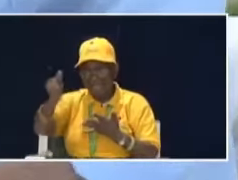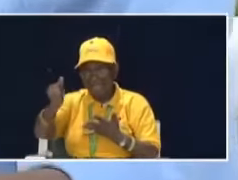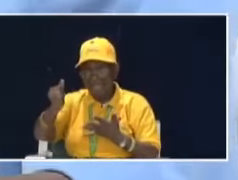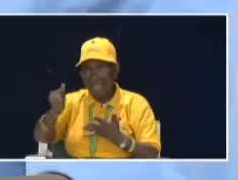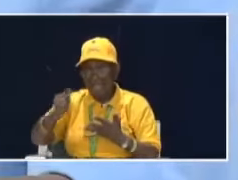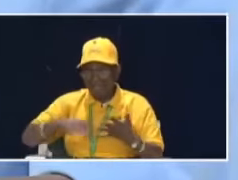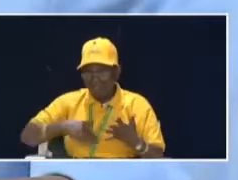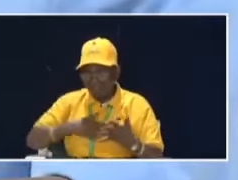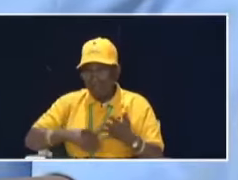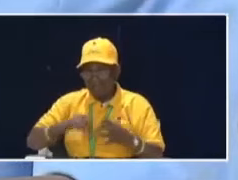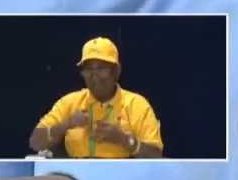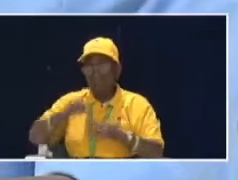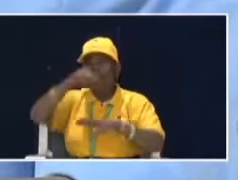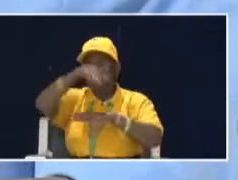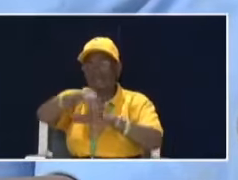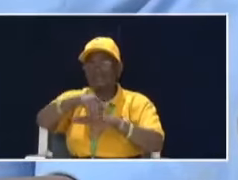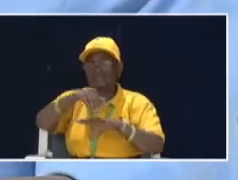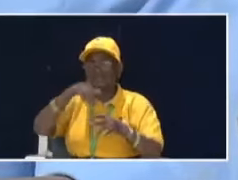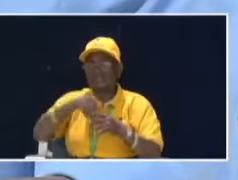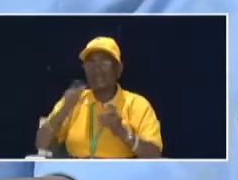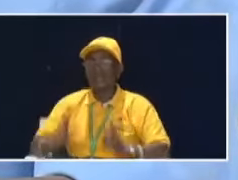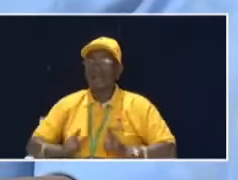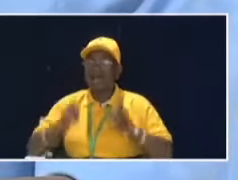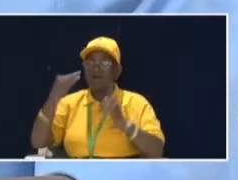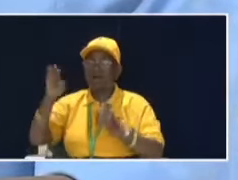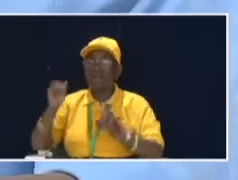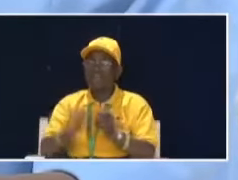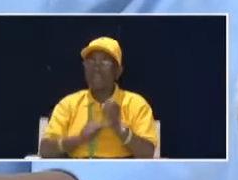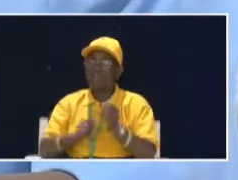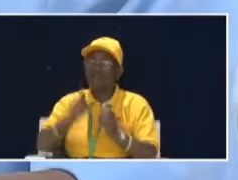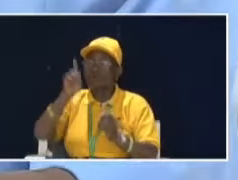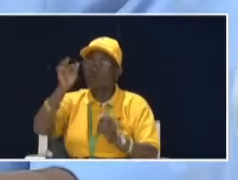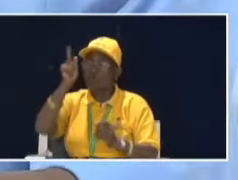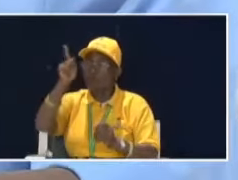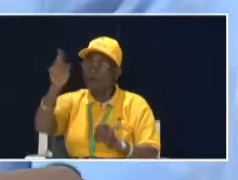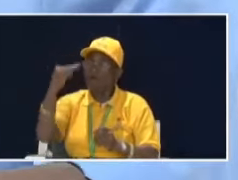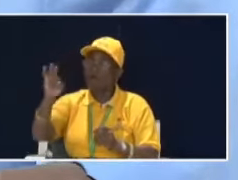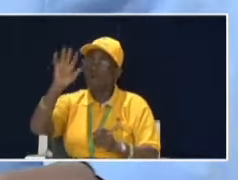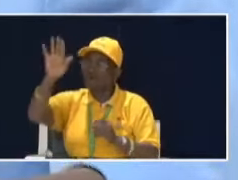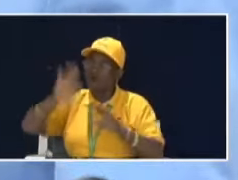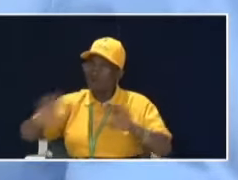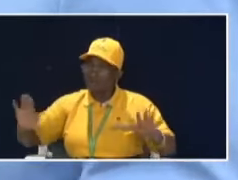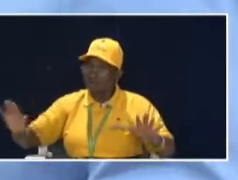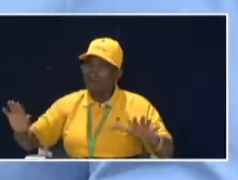Please tonight in the life of every one of your children, do something new.